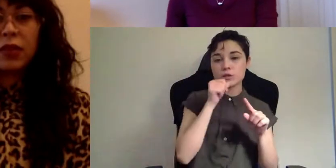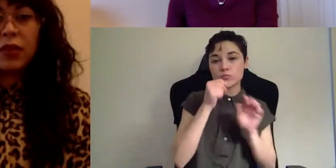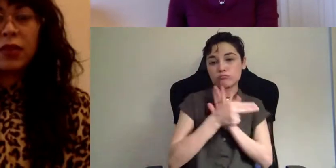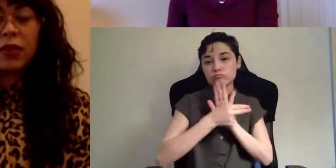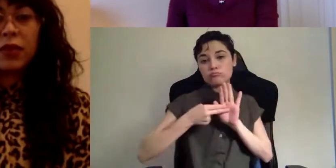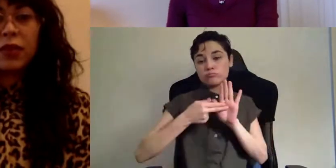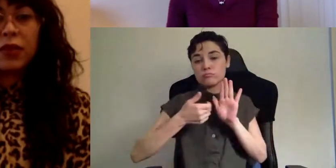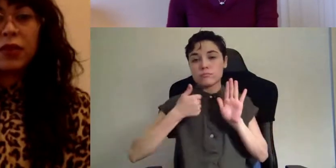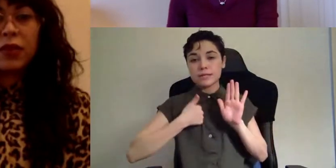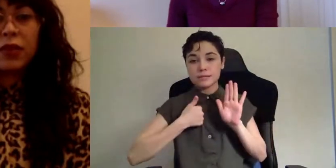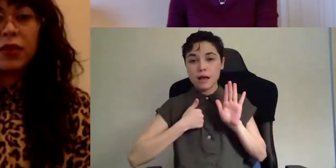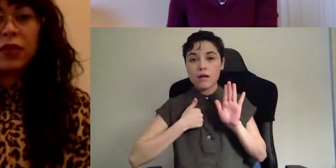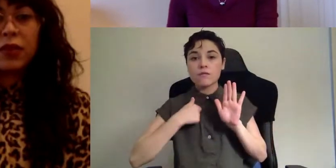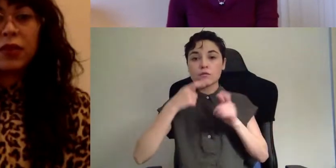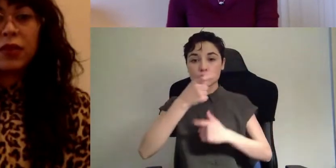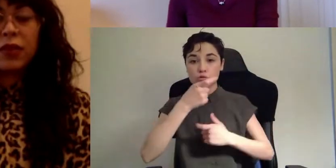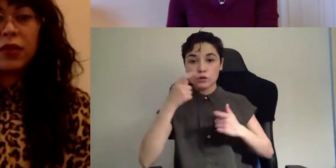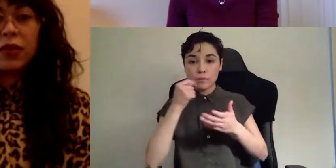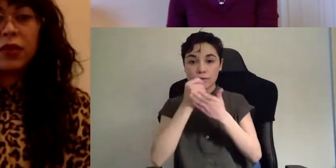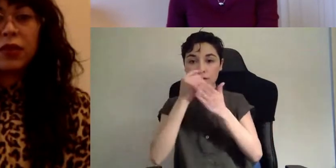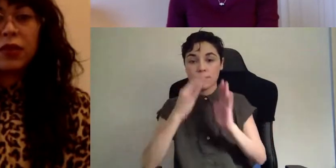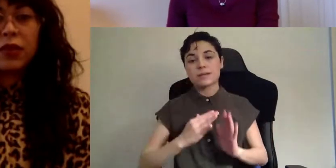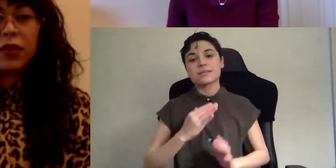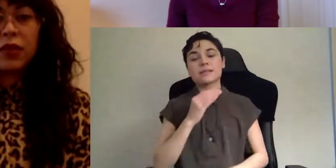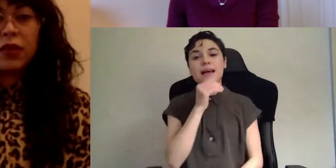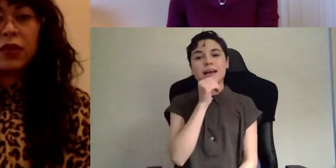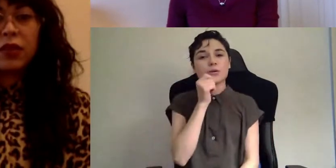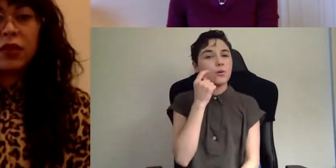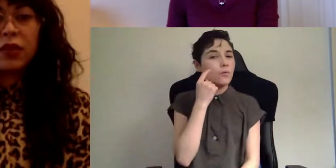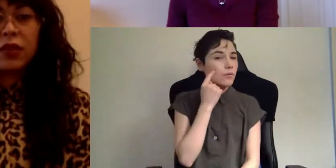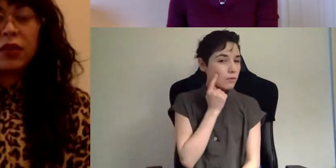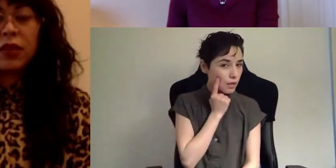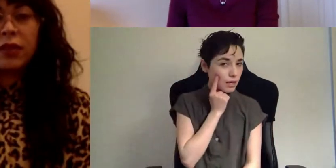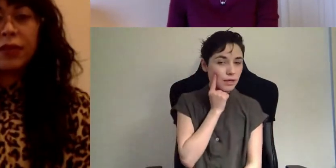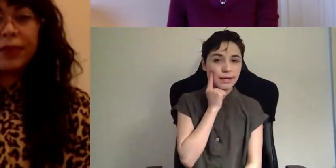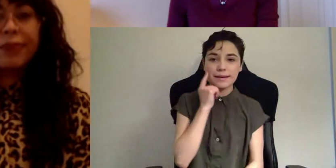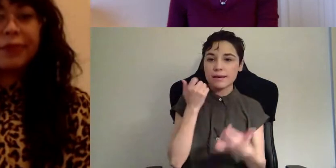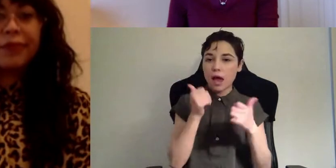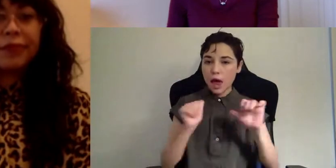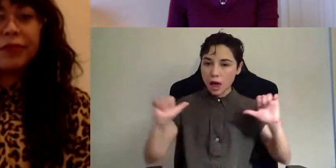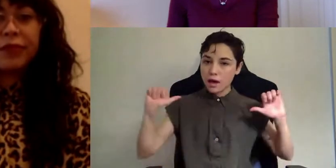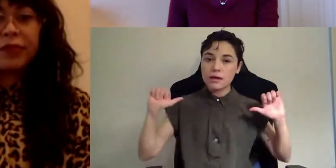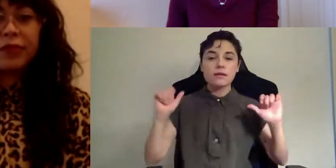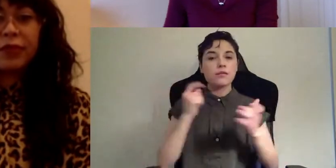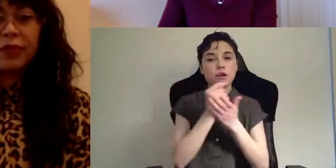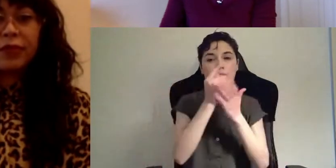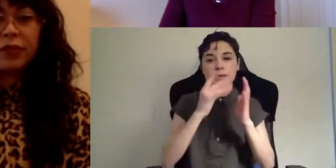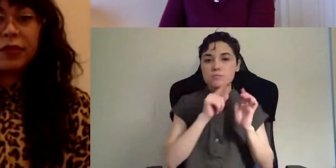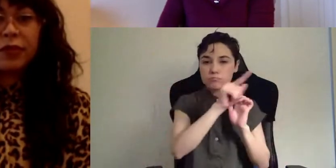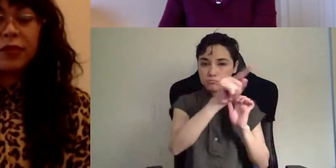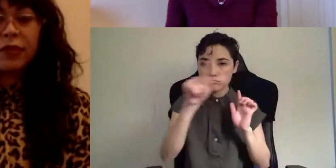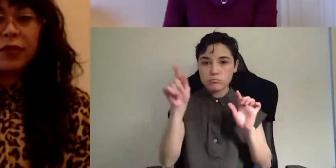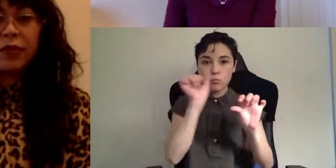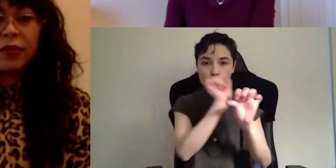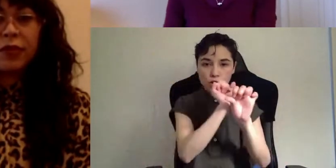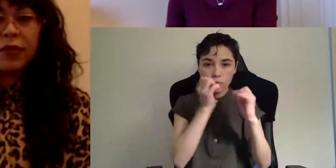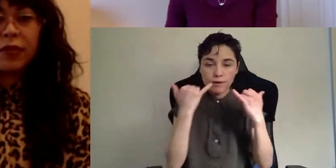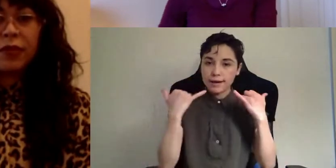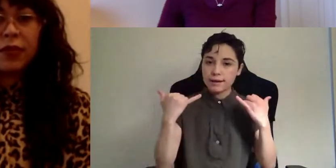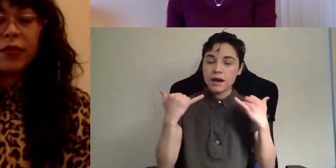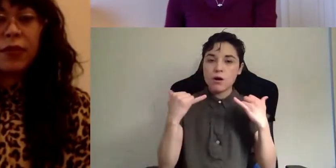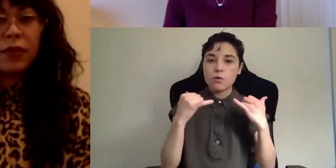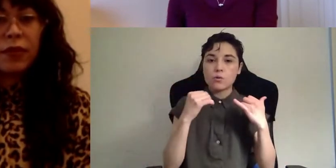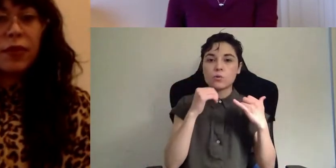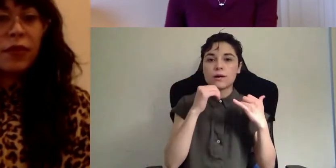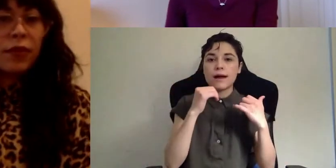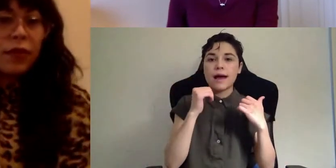I don't think that there's a therapist out there who has never worked with trauma. That's what clients bring, a lot of trauma into the room. And